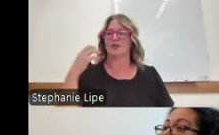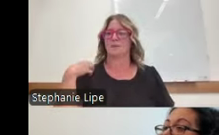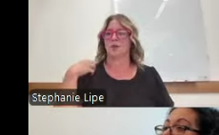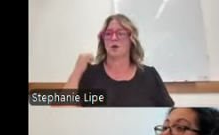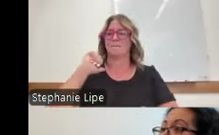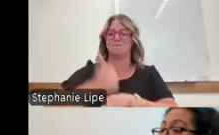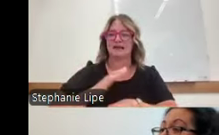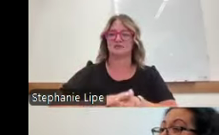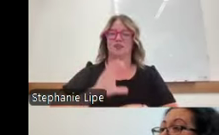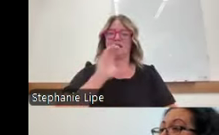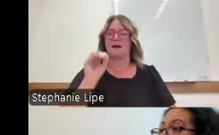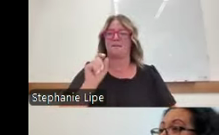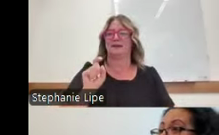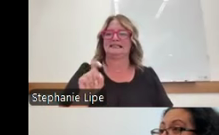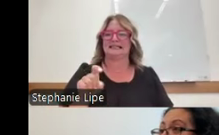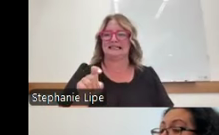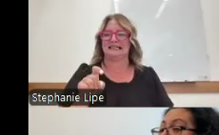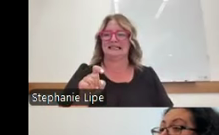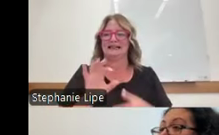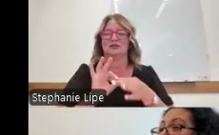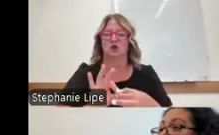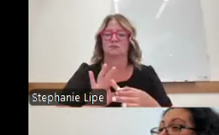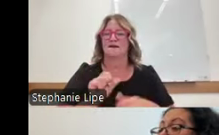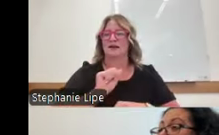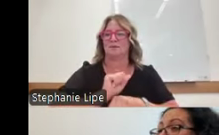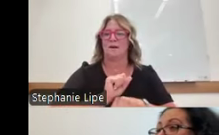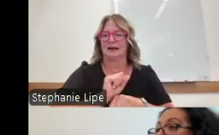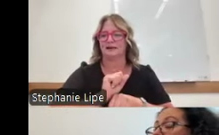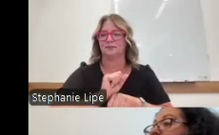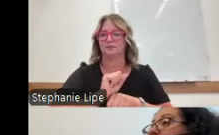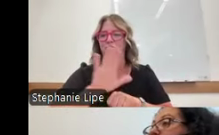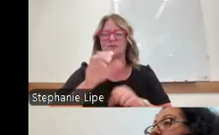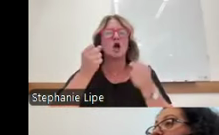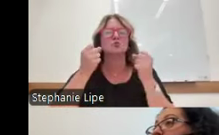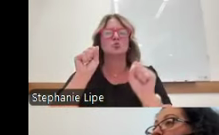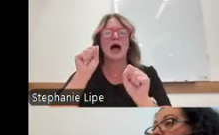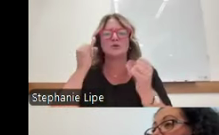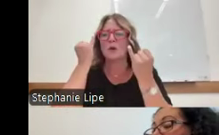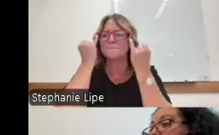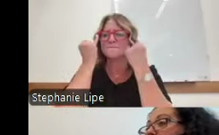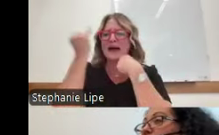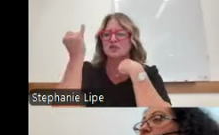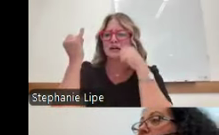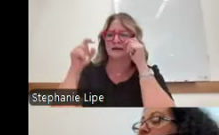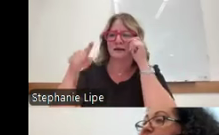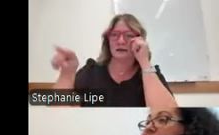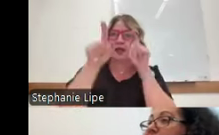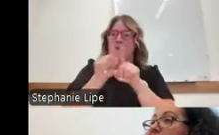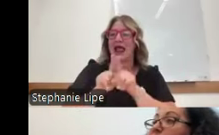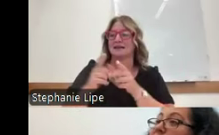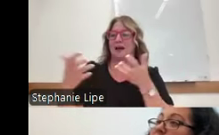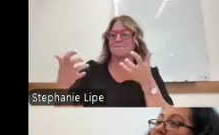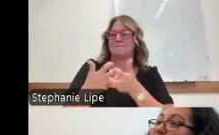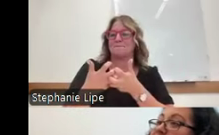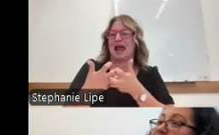there could be a candidate who's interested in employment on the company's need and we can work with them. We try to say,